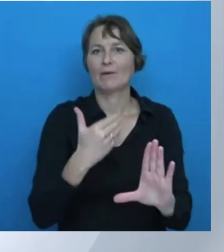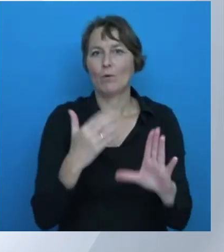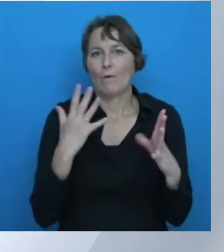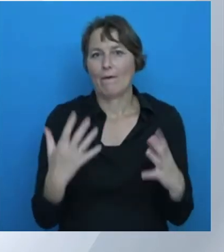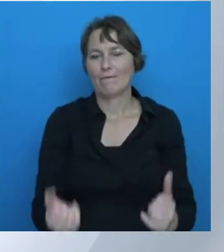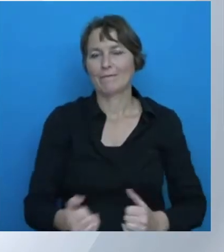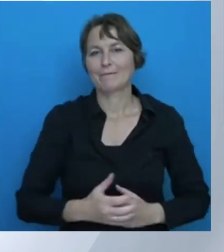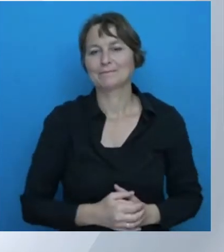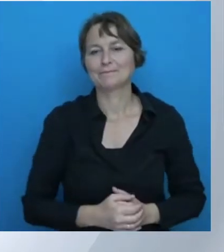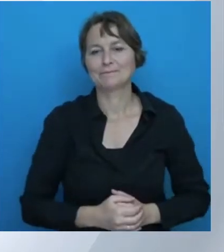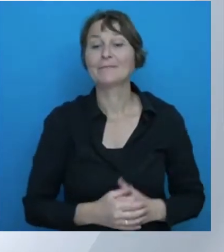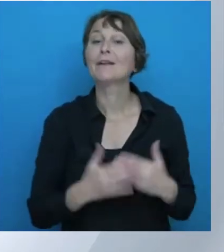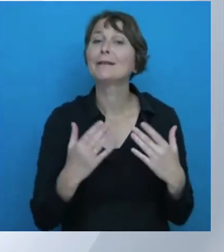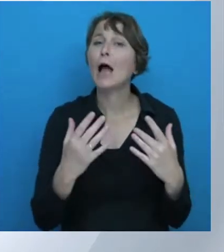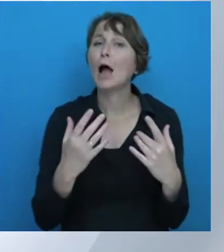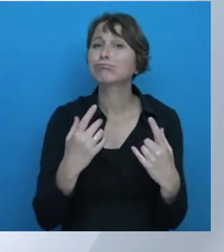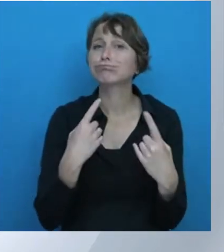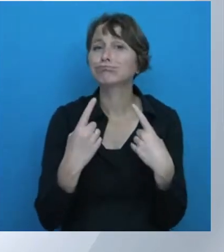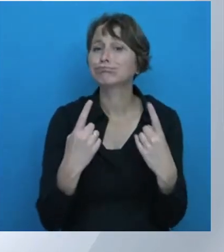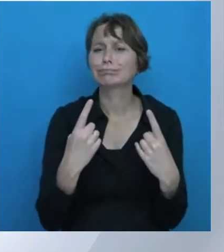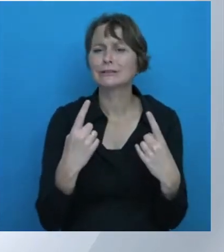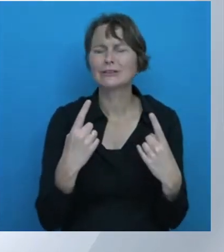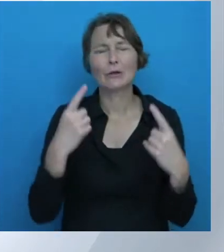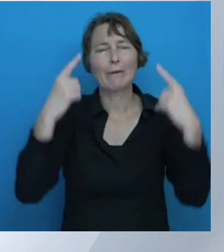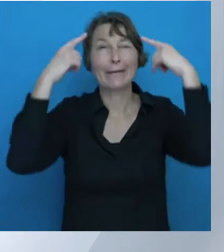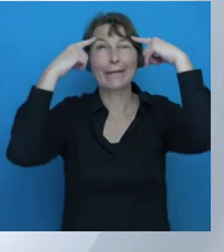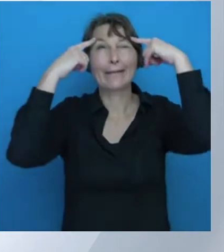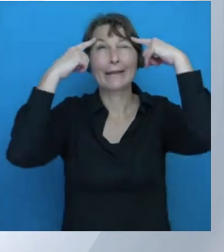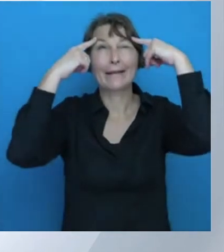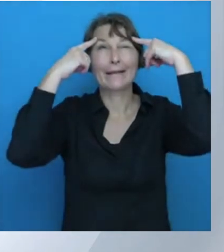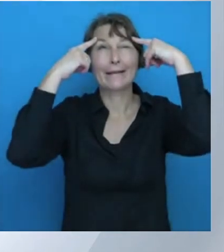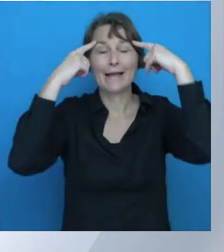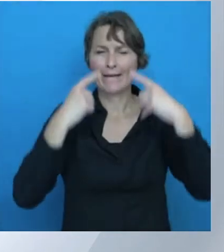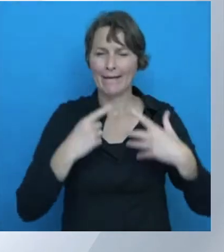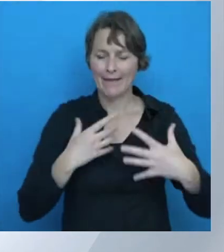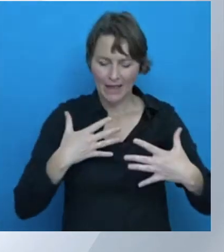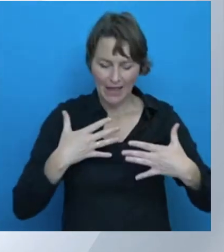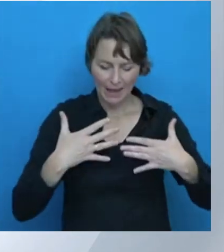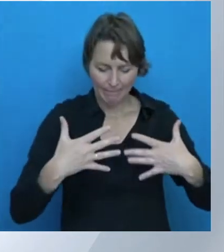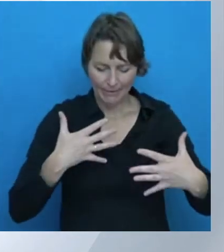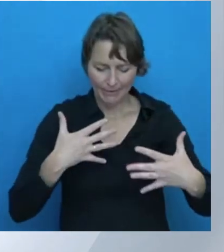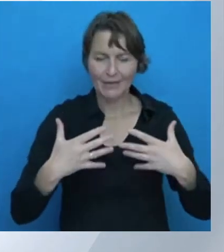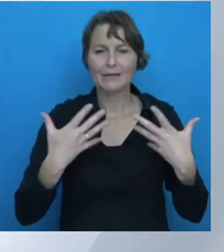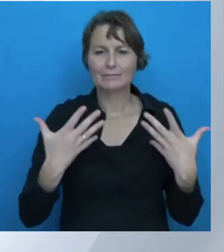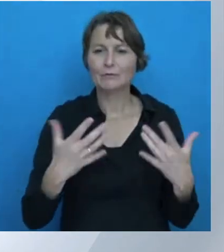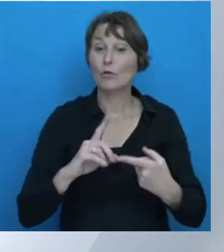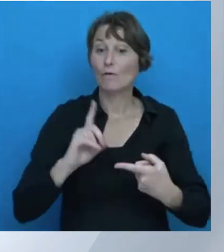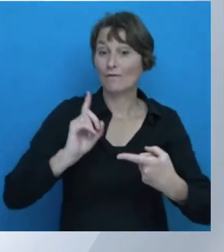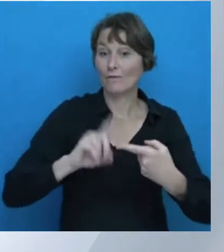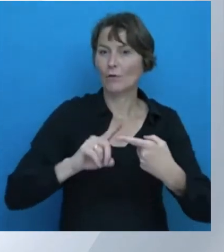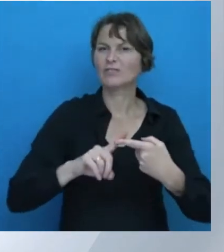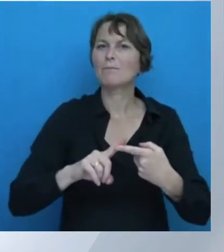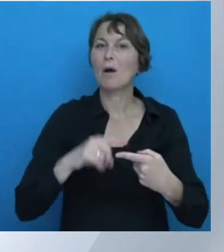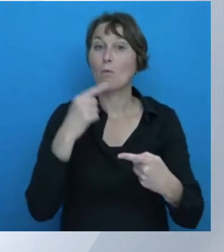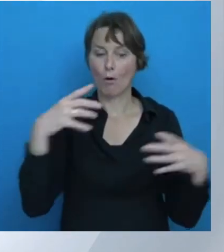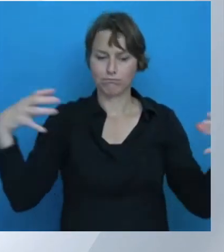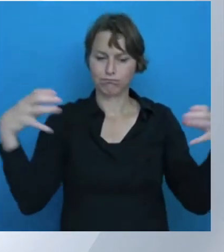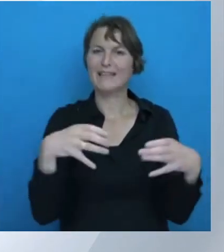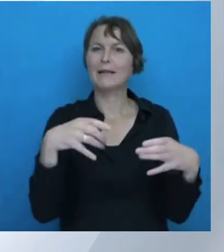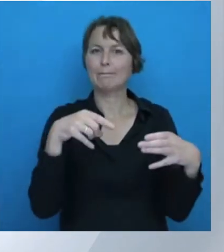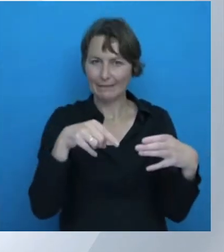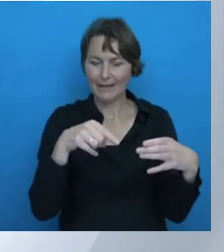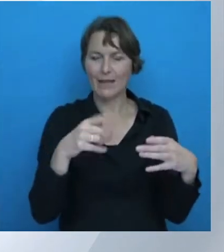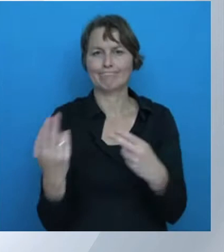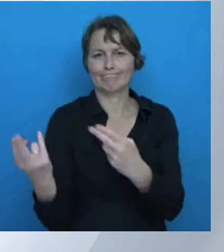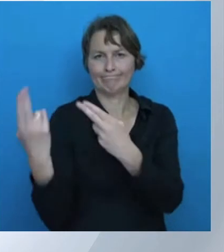Let's also talk about how do you transform with these empathy practices. 1, create a central team to manage the transformation. execute